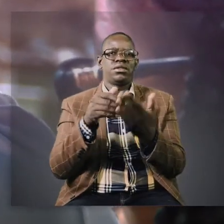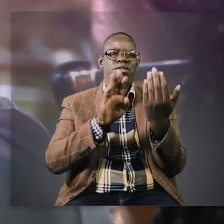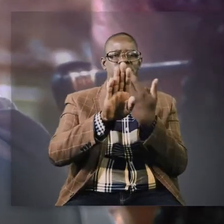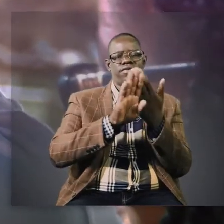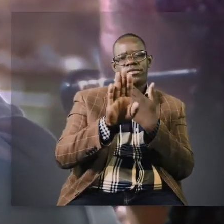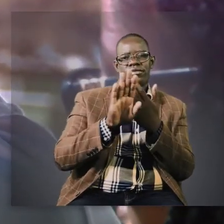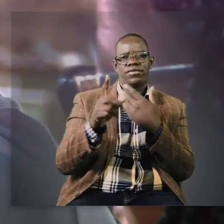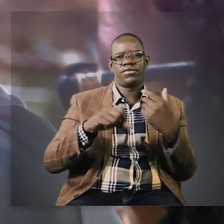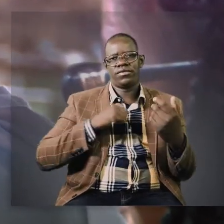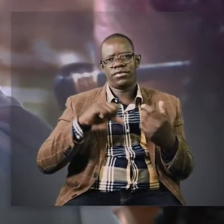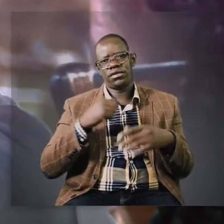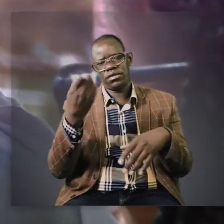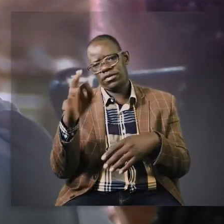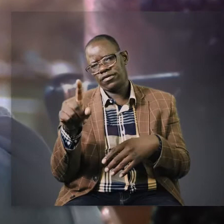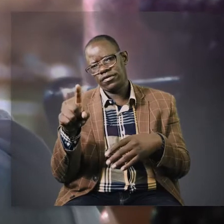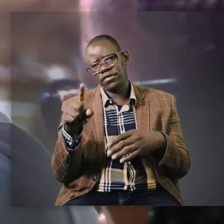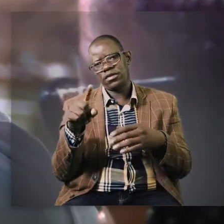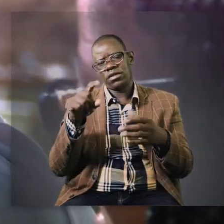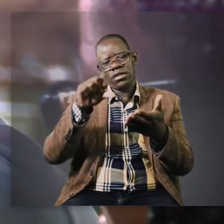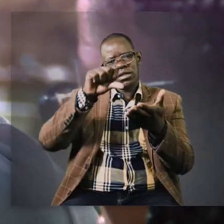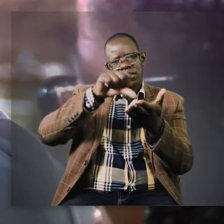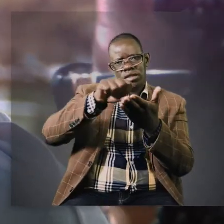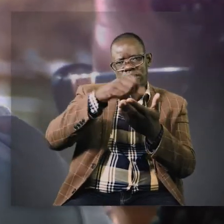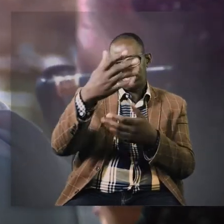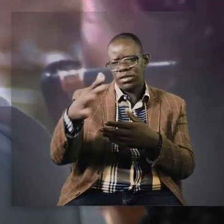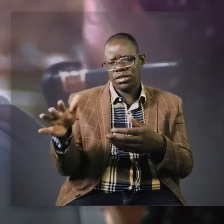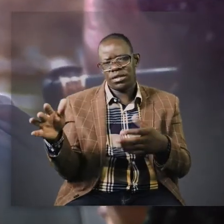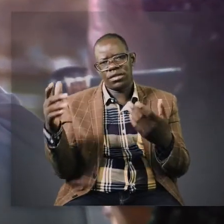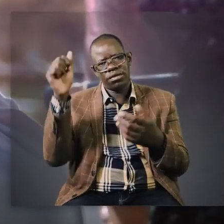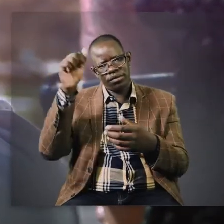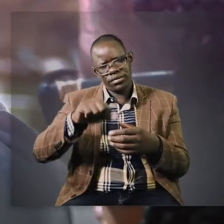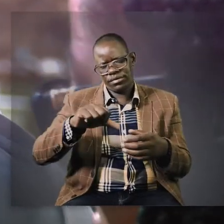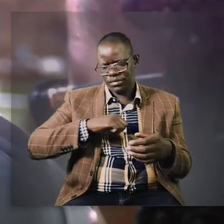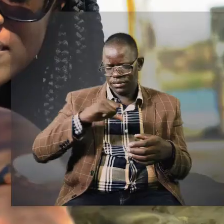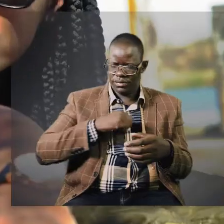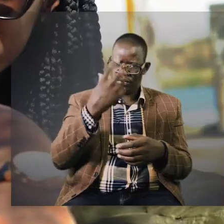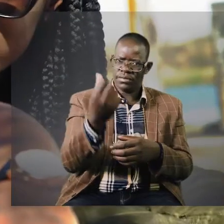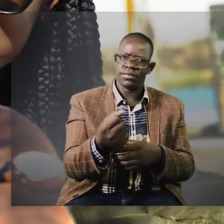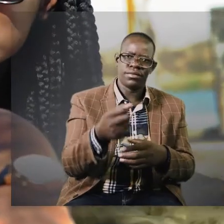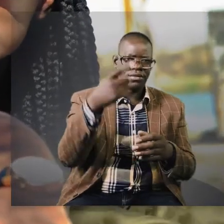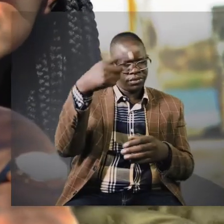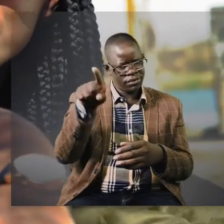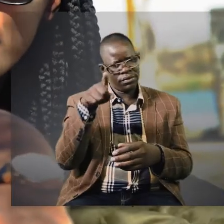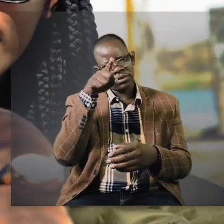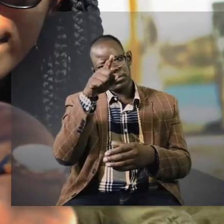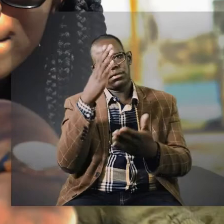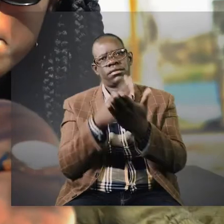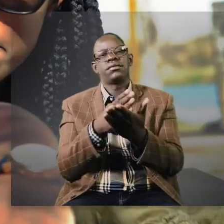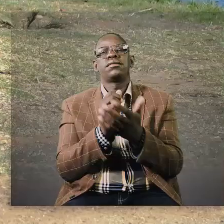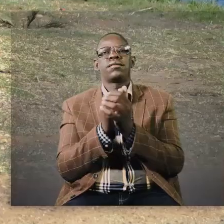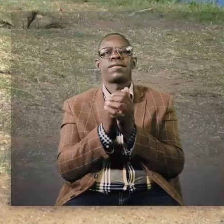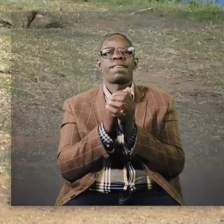defensive to diseases. And maybe if they take, let's say, dirty water or plain dirty water, they might just get diseases. Correct?